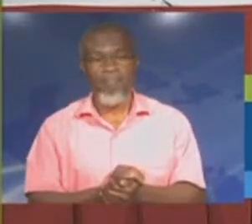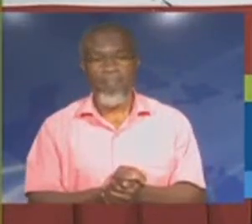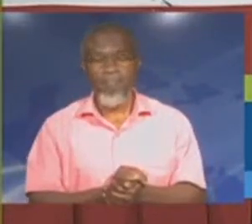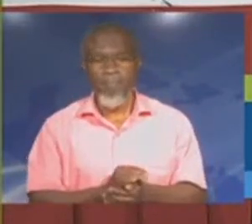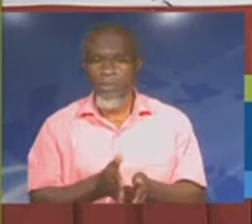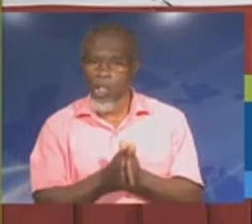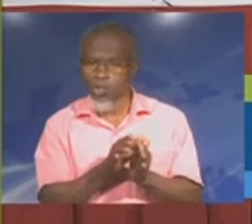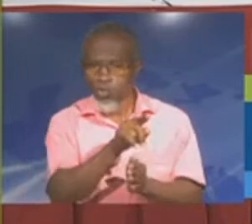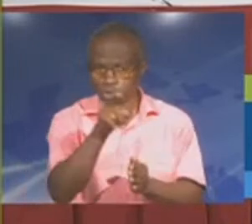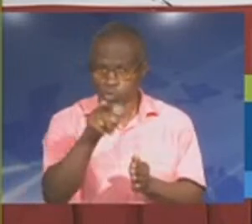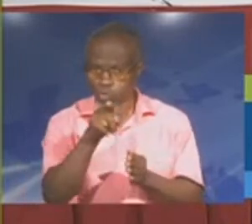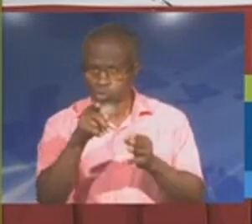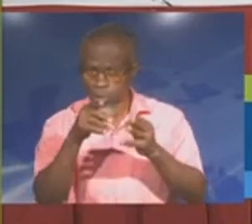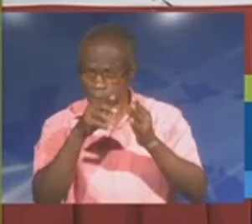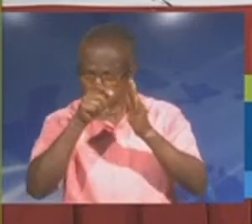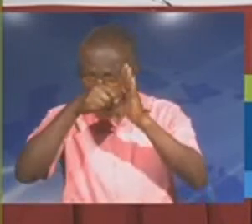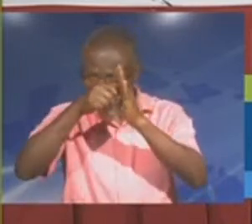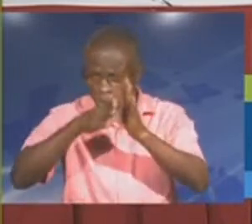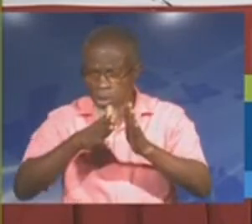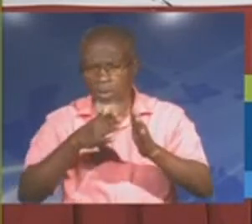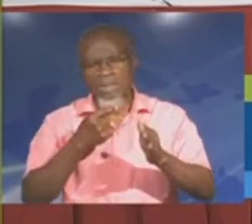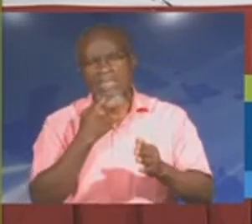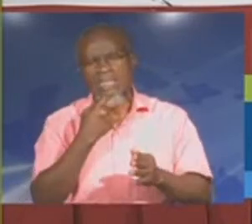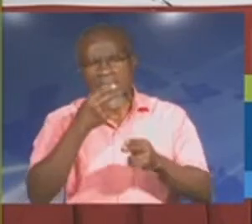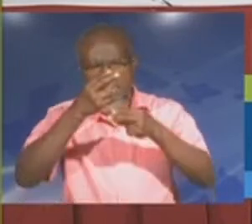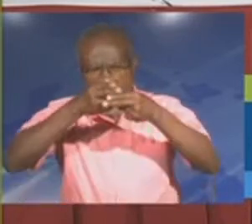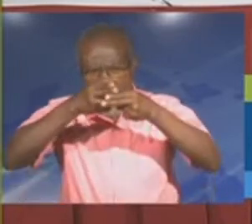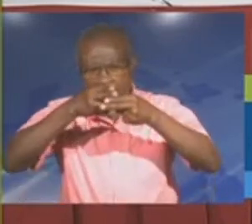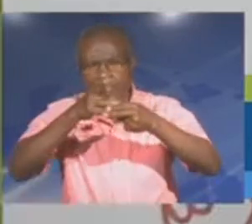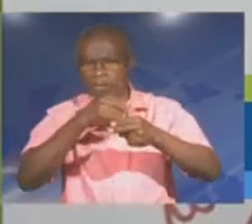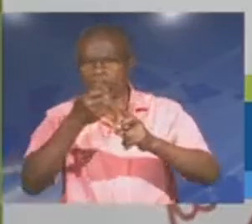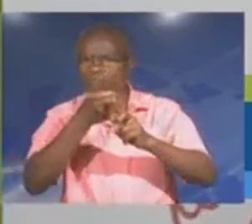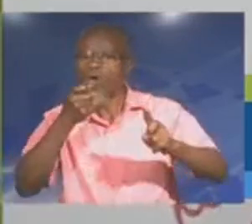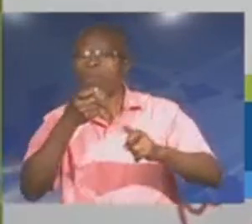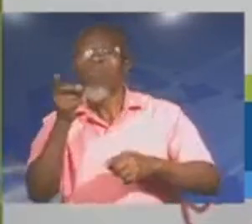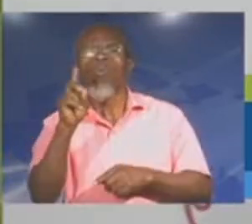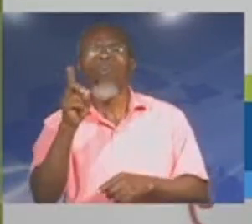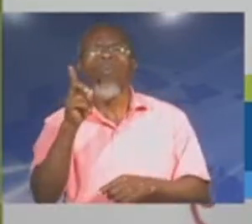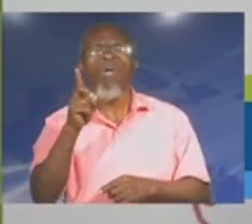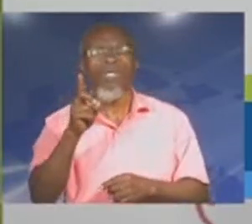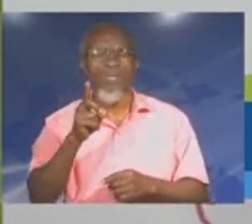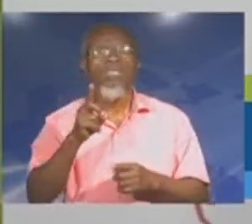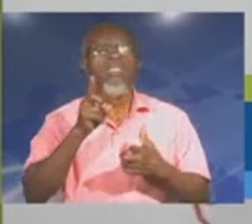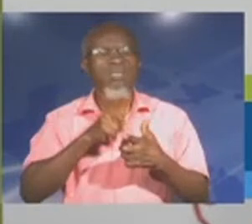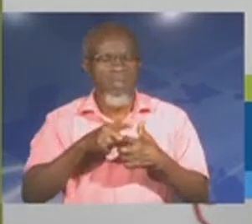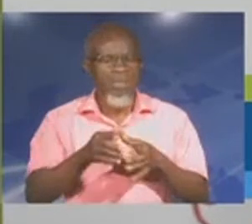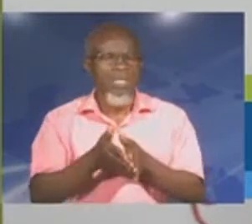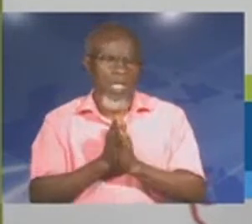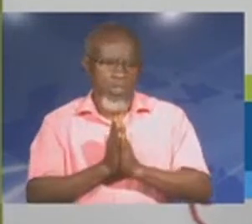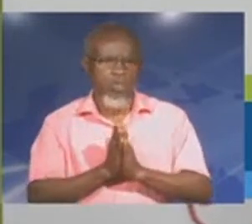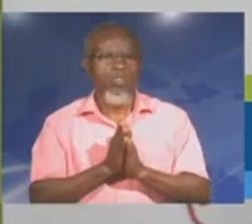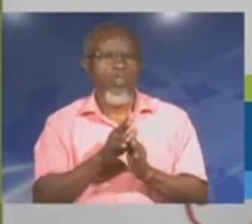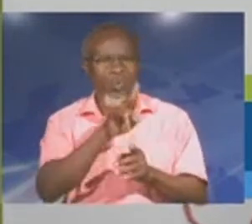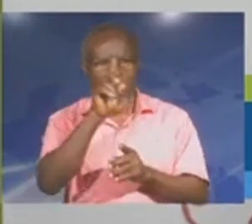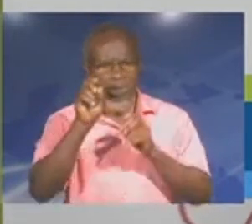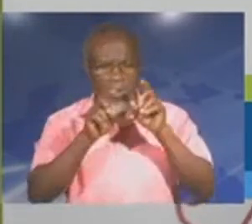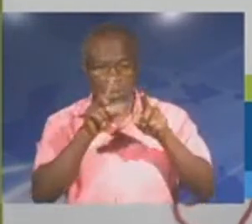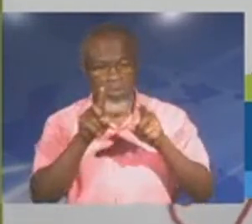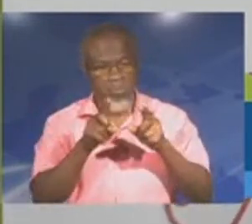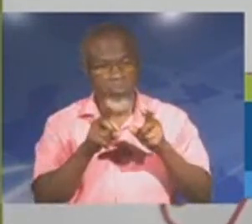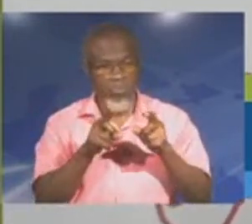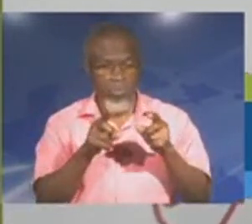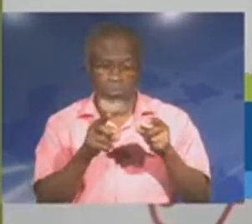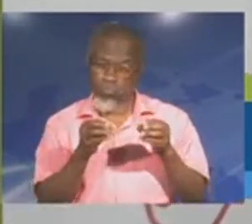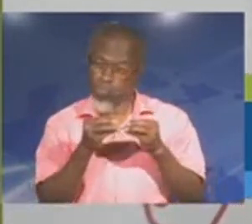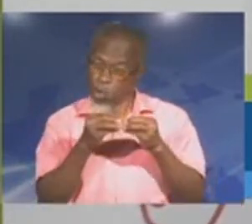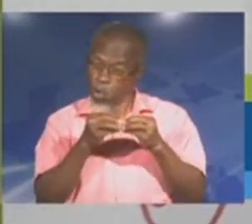media representatives to state their name and the name of the media house before posing your questions. We are requesting a maximum